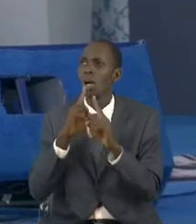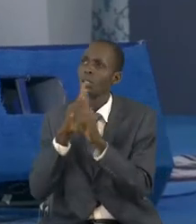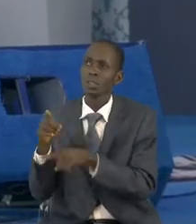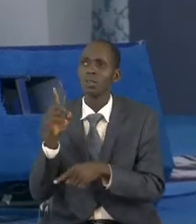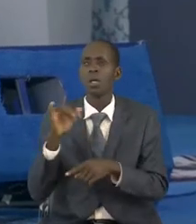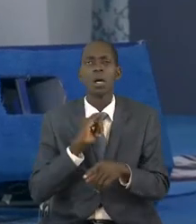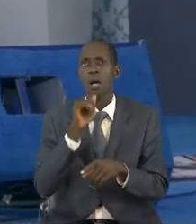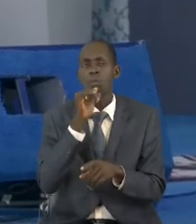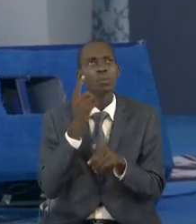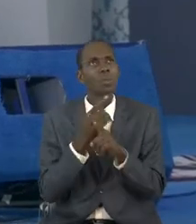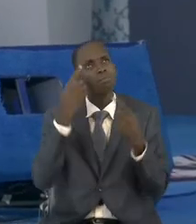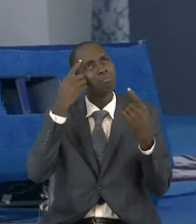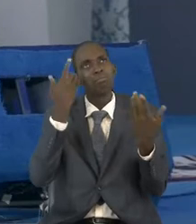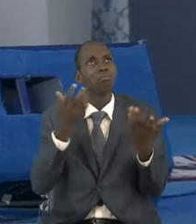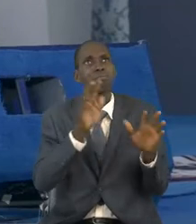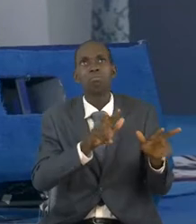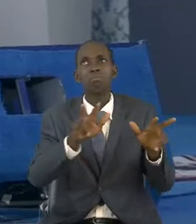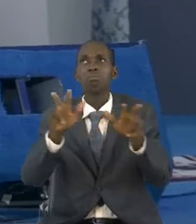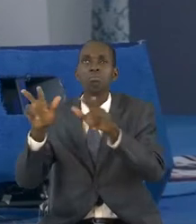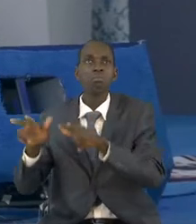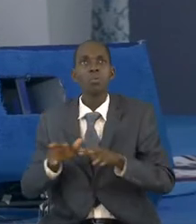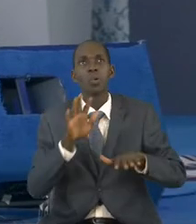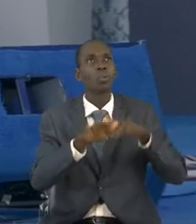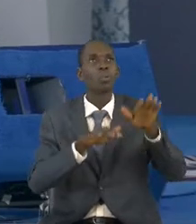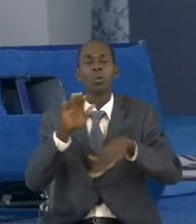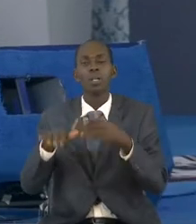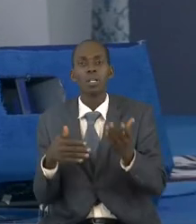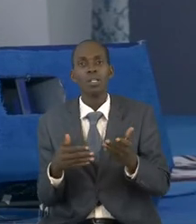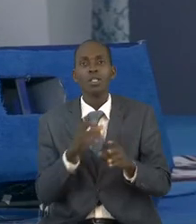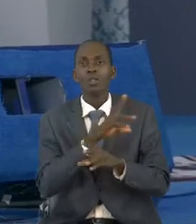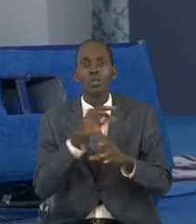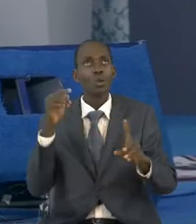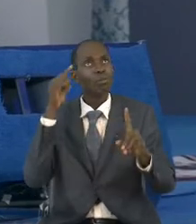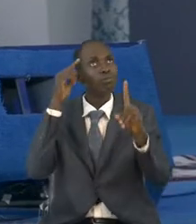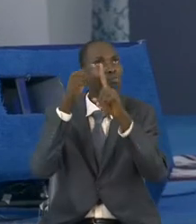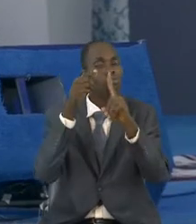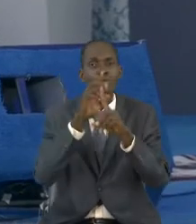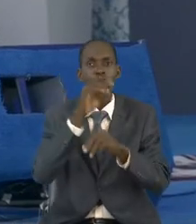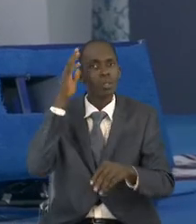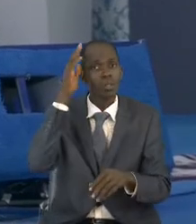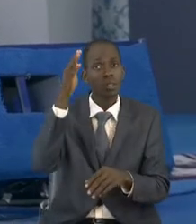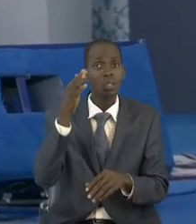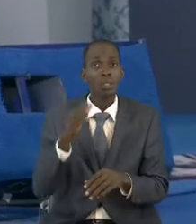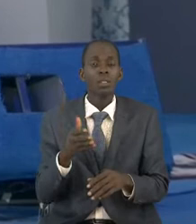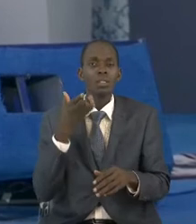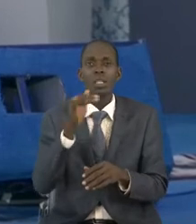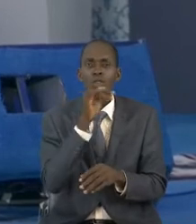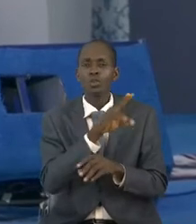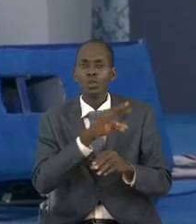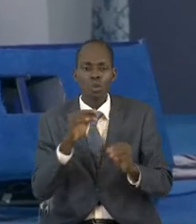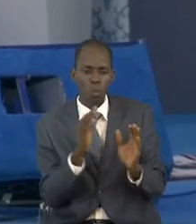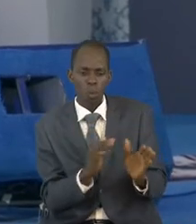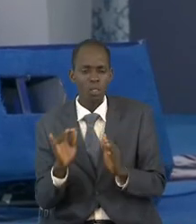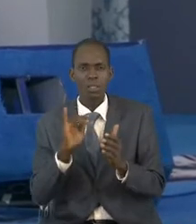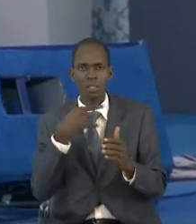walking. No destination. And there's no deliberate effort that this is where I am